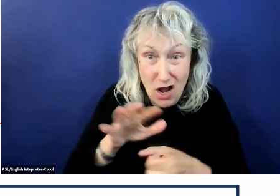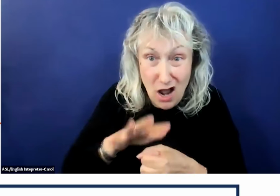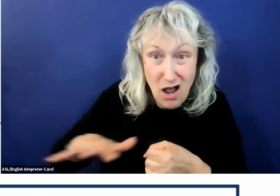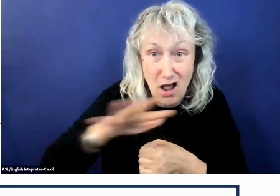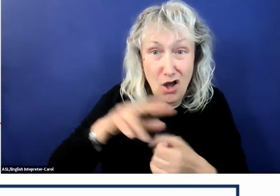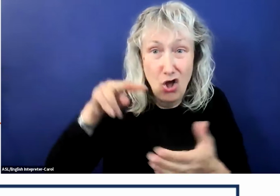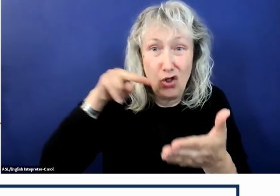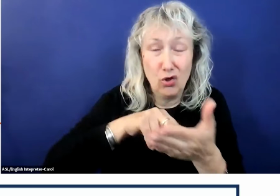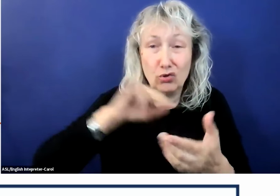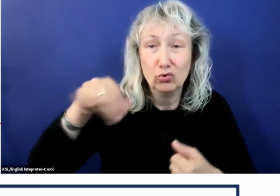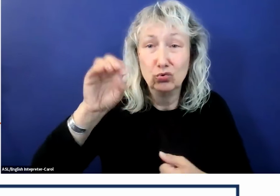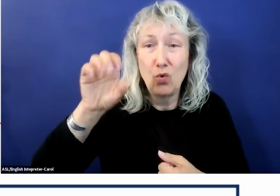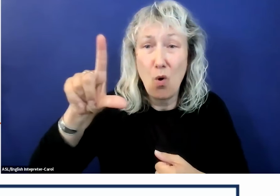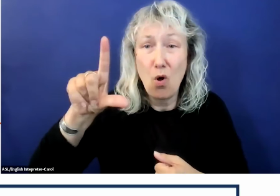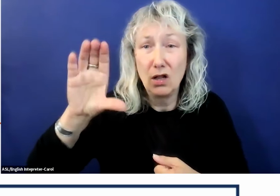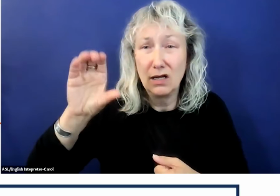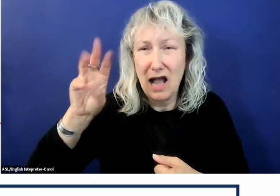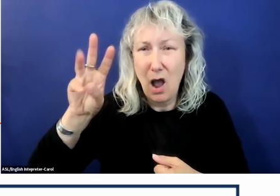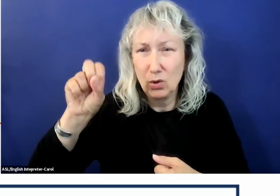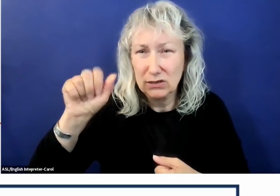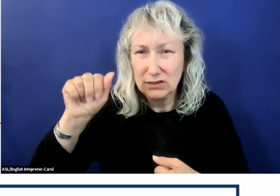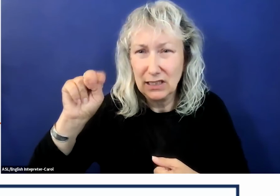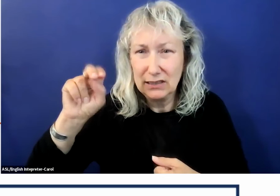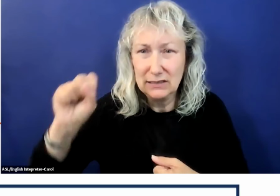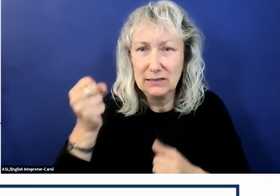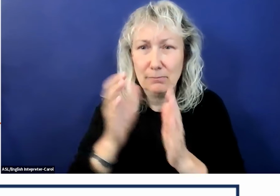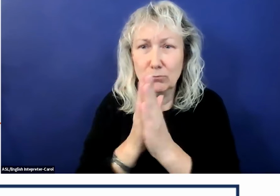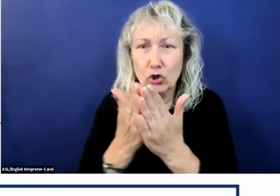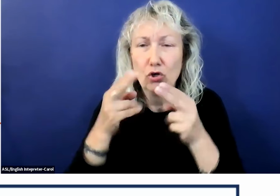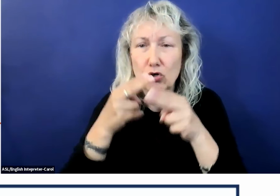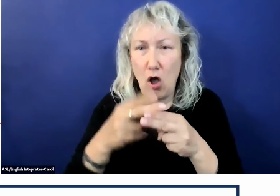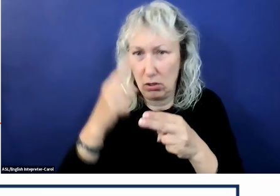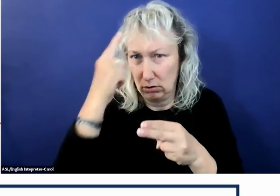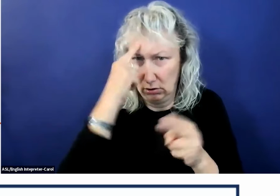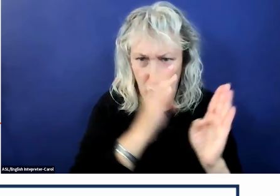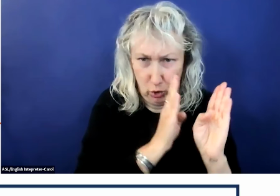Skousen's book called Strategic Relocation.